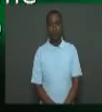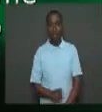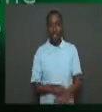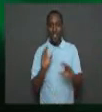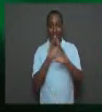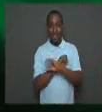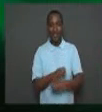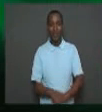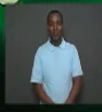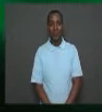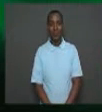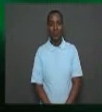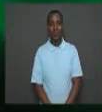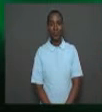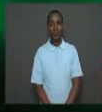Time's up.